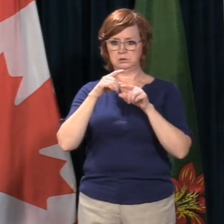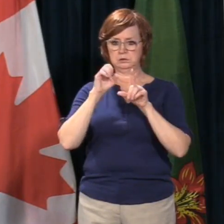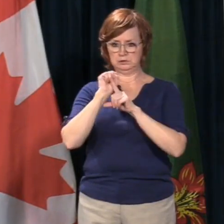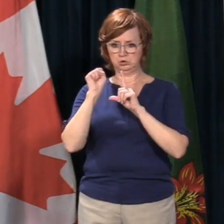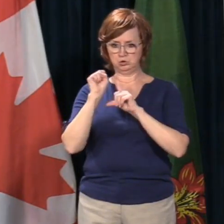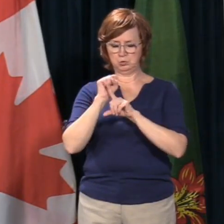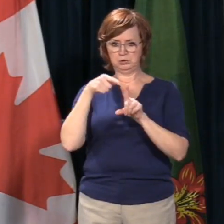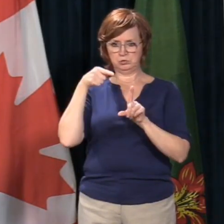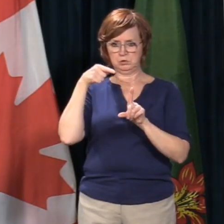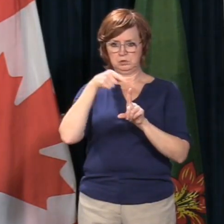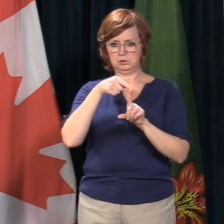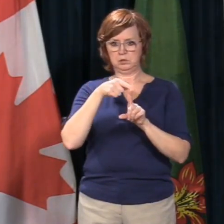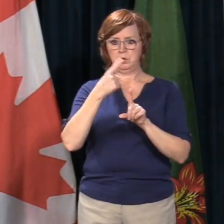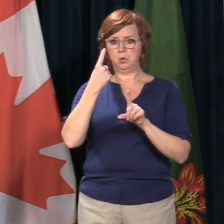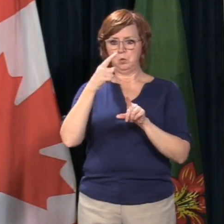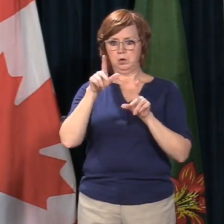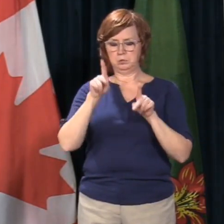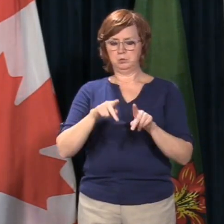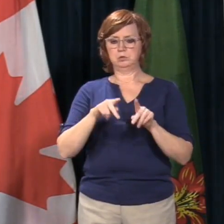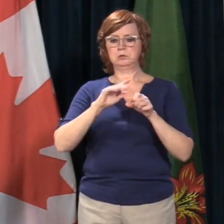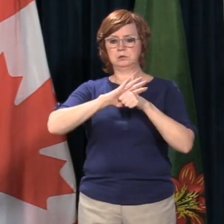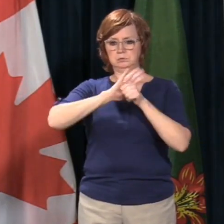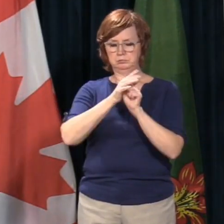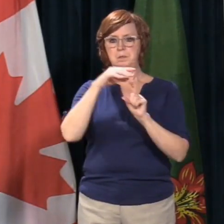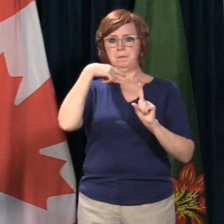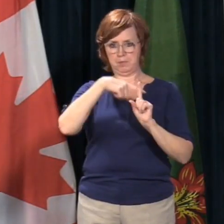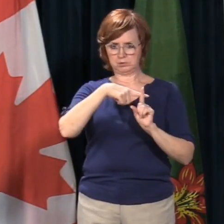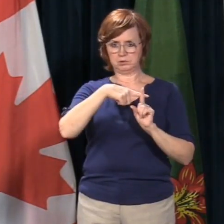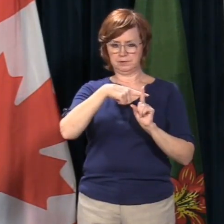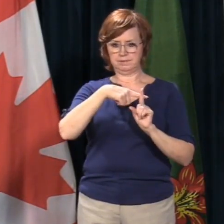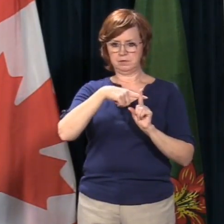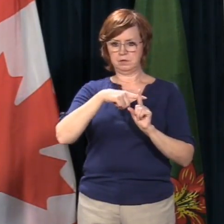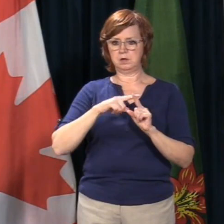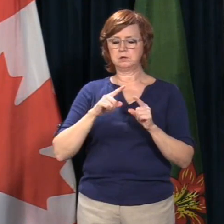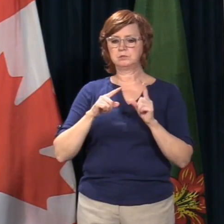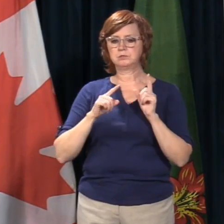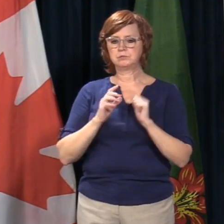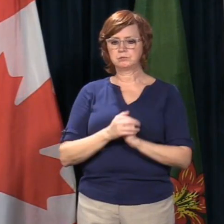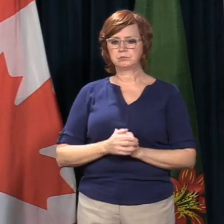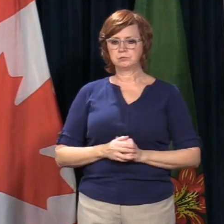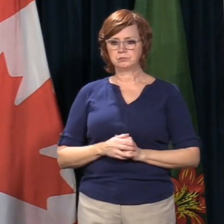with diagnosed as positive, and that's followed by